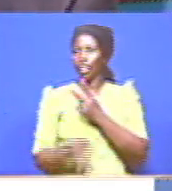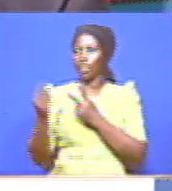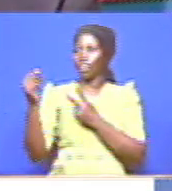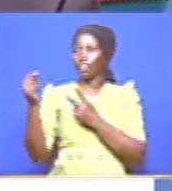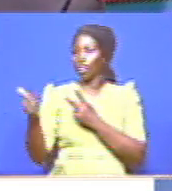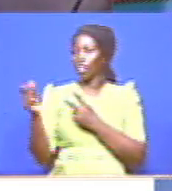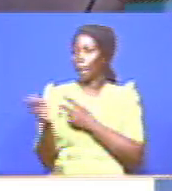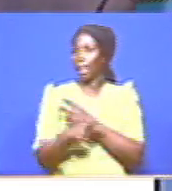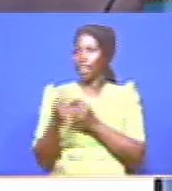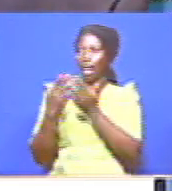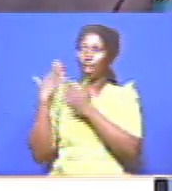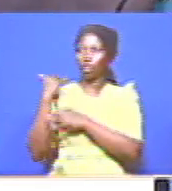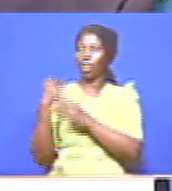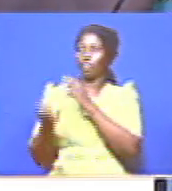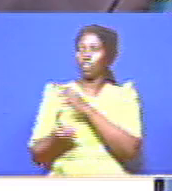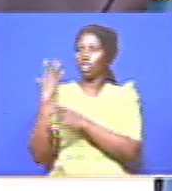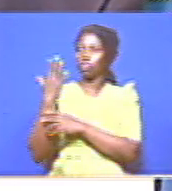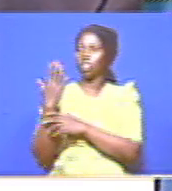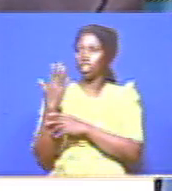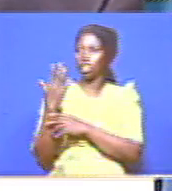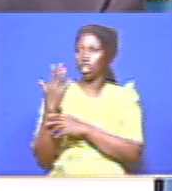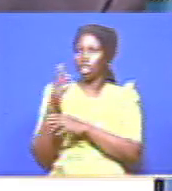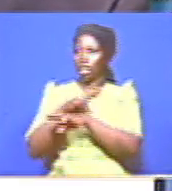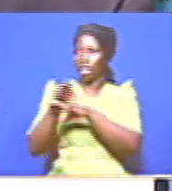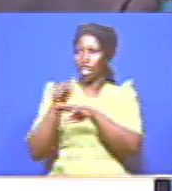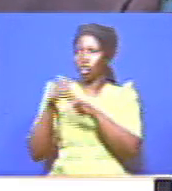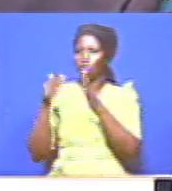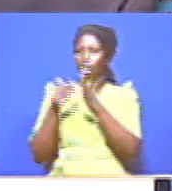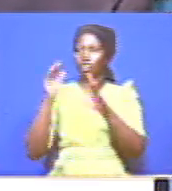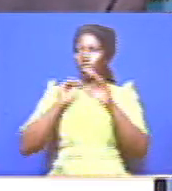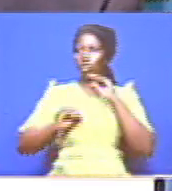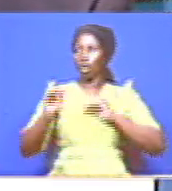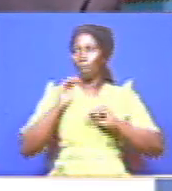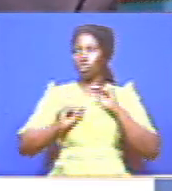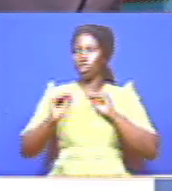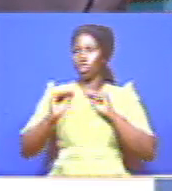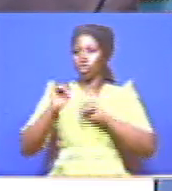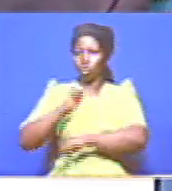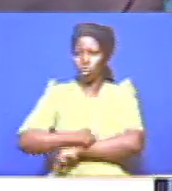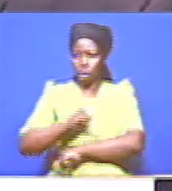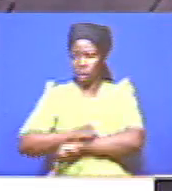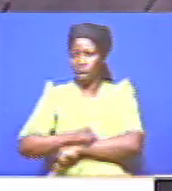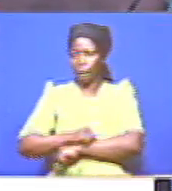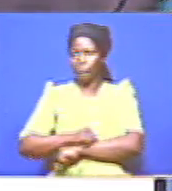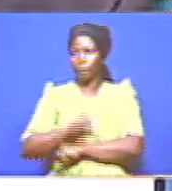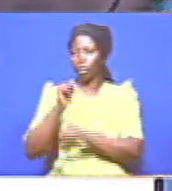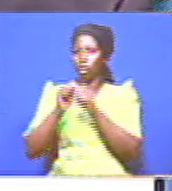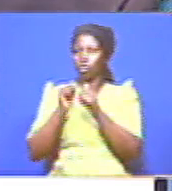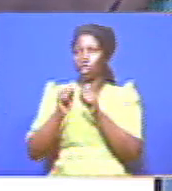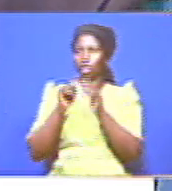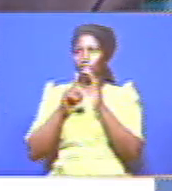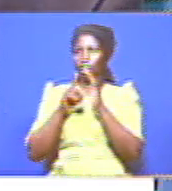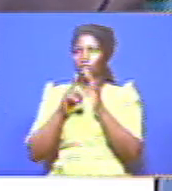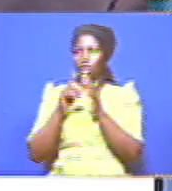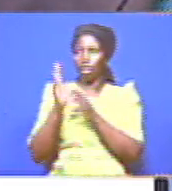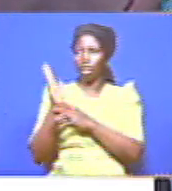we have launched what we call the National Anti-Corruption Academy. Mm-hmm. Which is at our Cliff, and I will